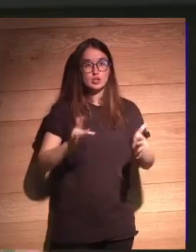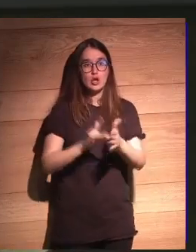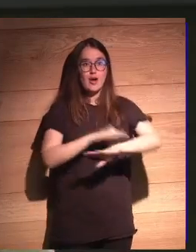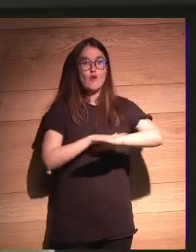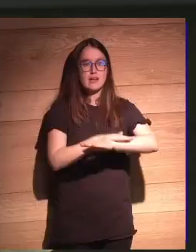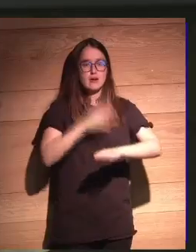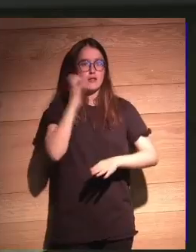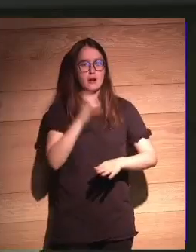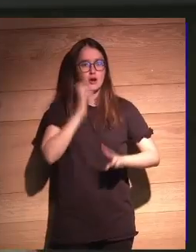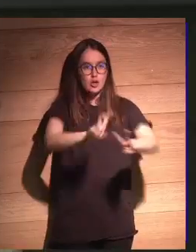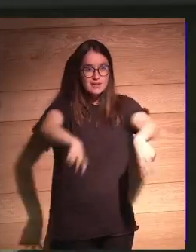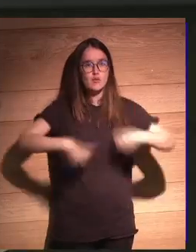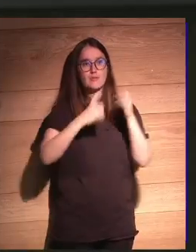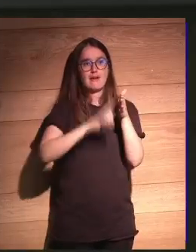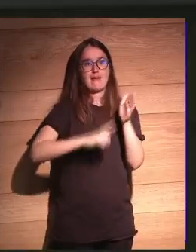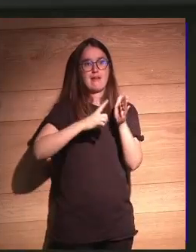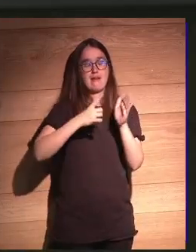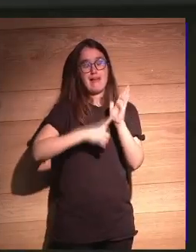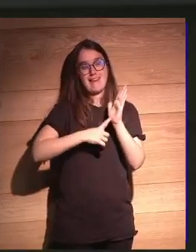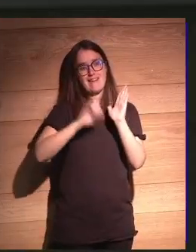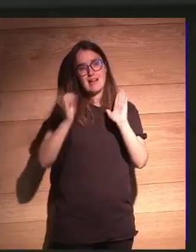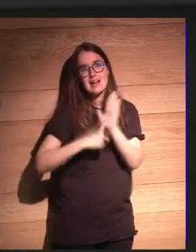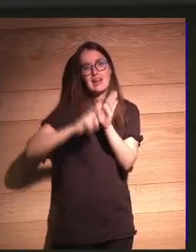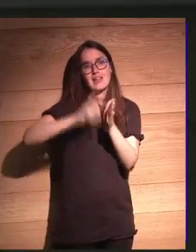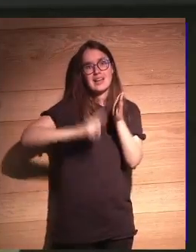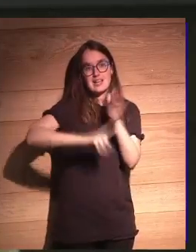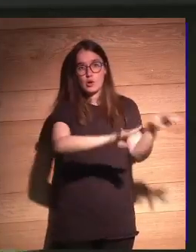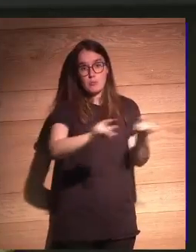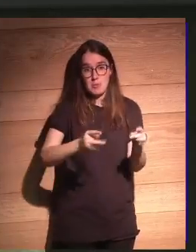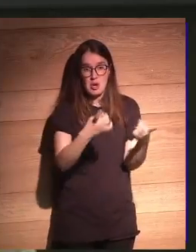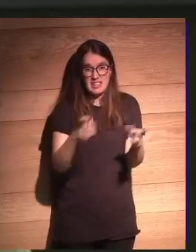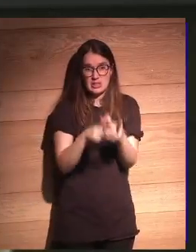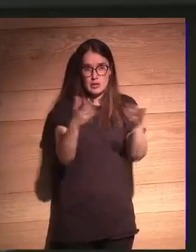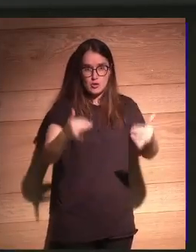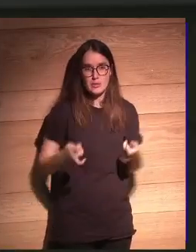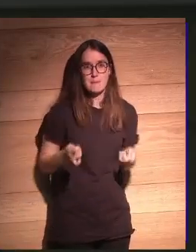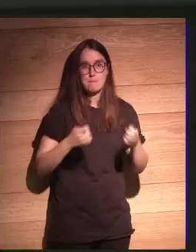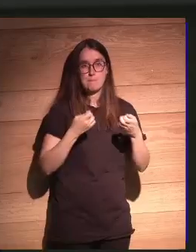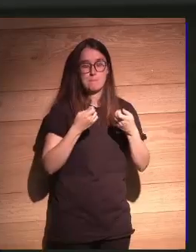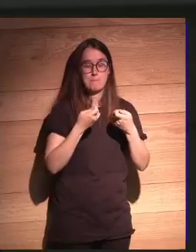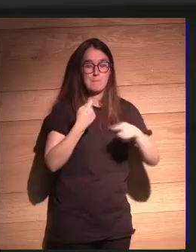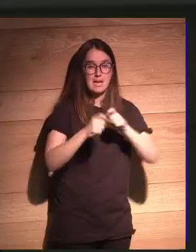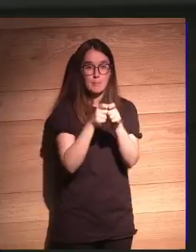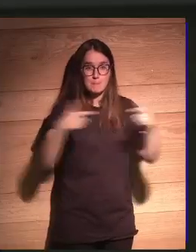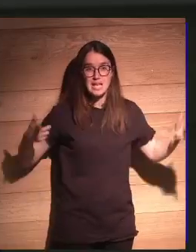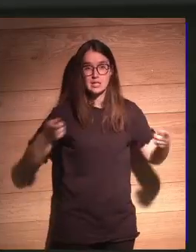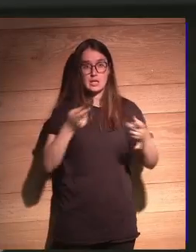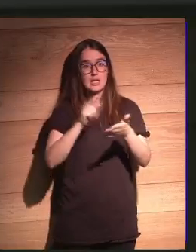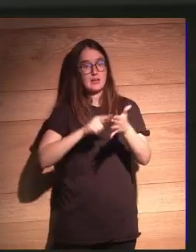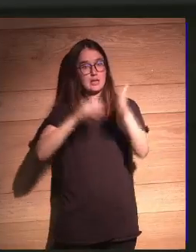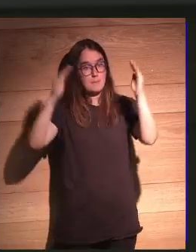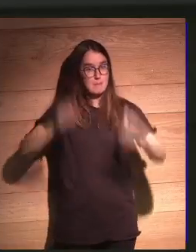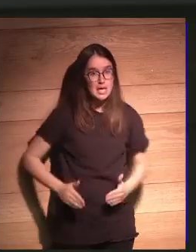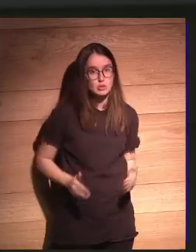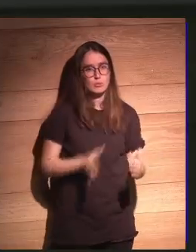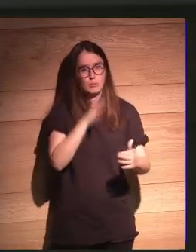and 2016, and they reform the urban rent law with no net, because the market was increasing more